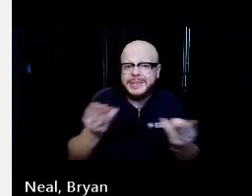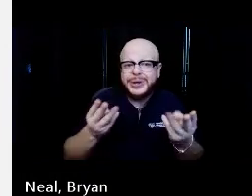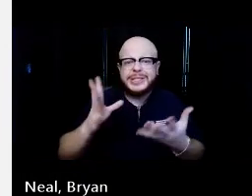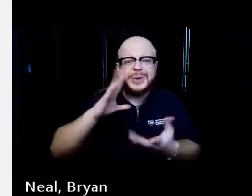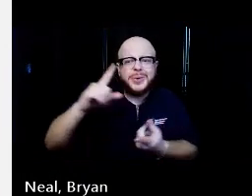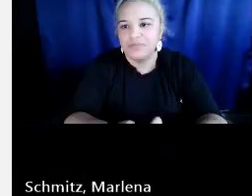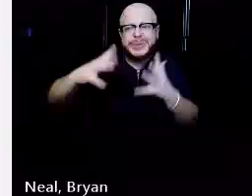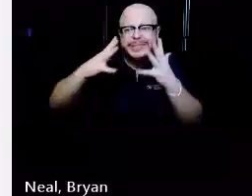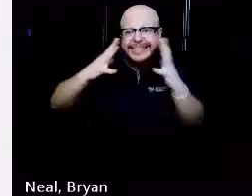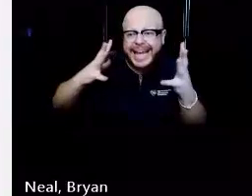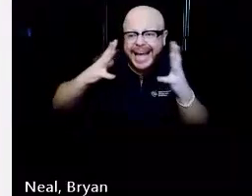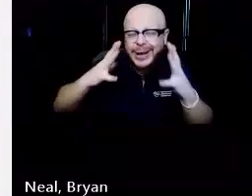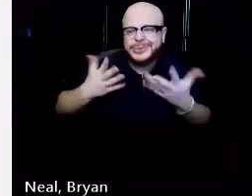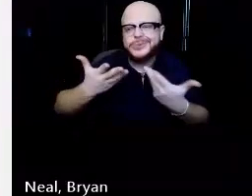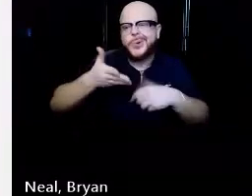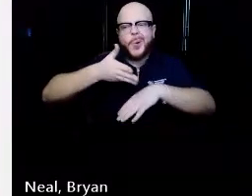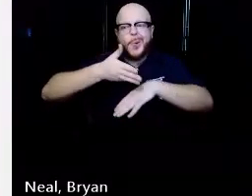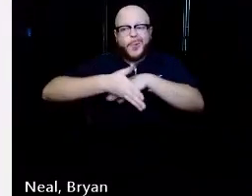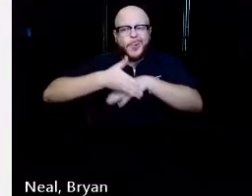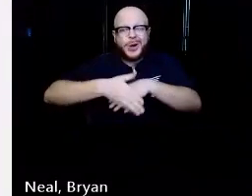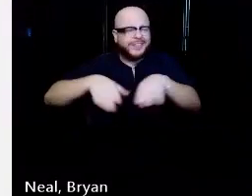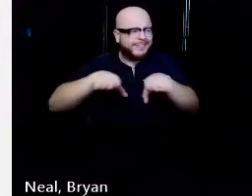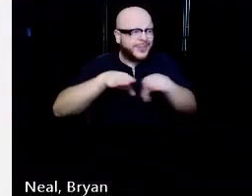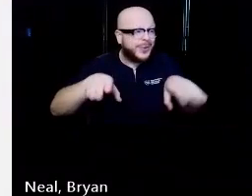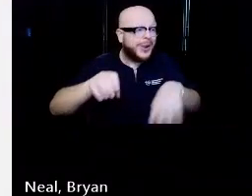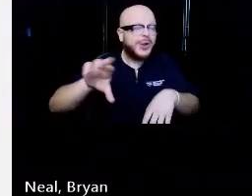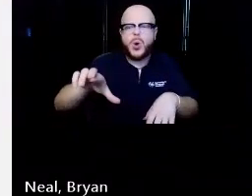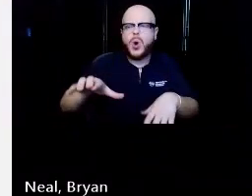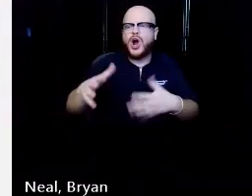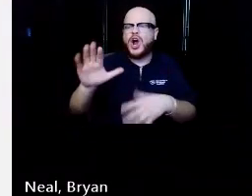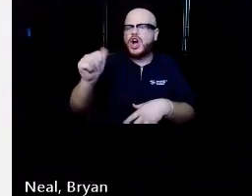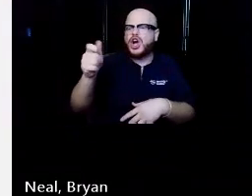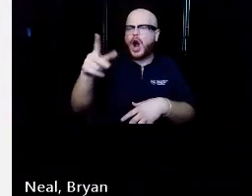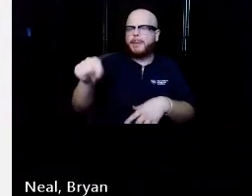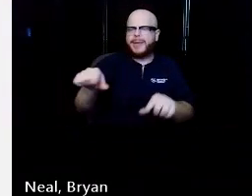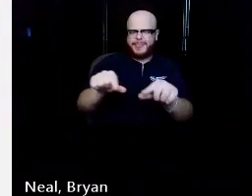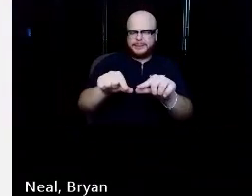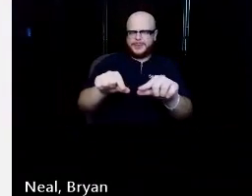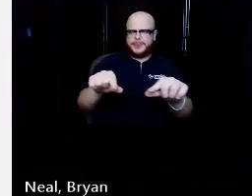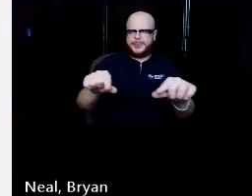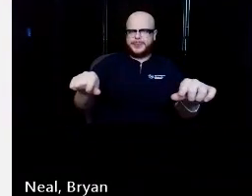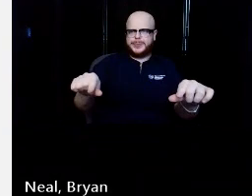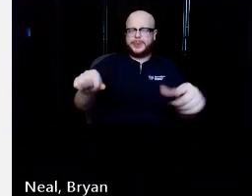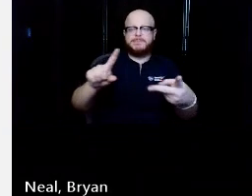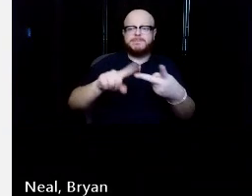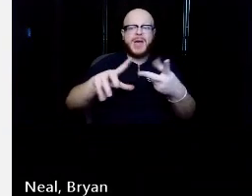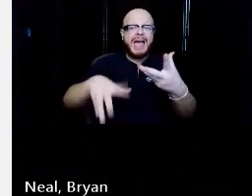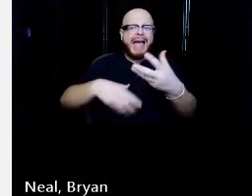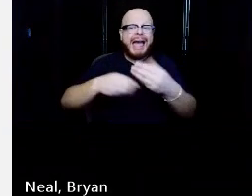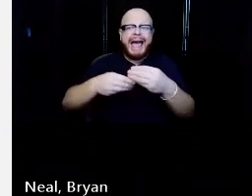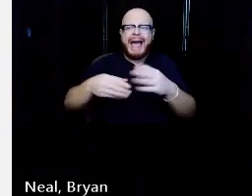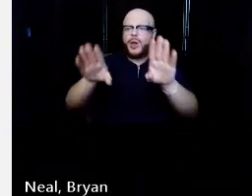low-profile carpet. Another example is sound-absorbing panels. These can be used freestanding like a room